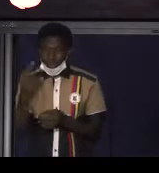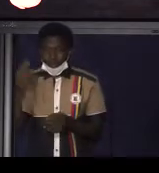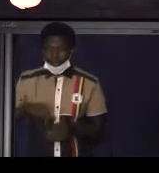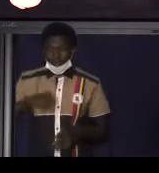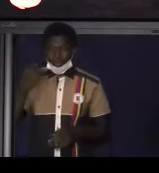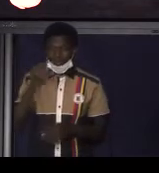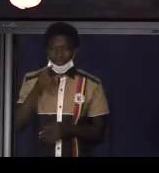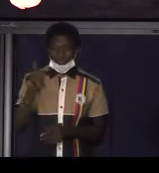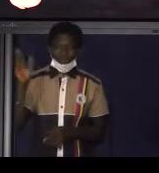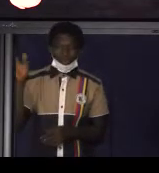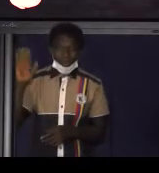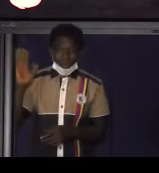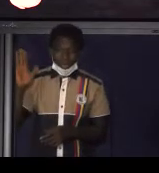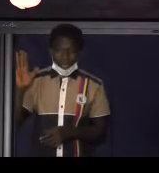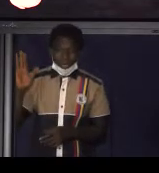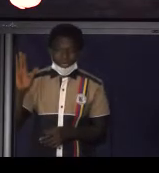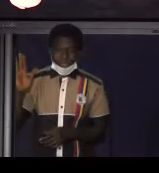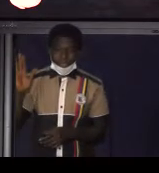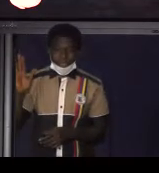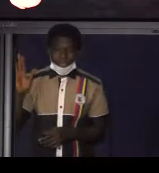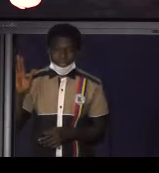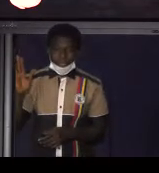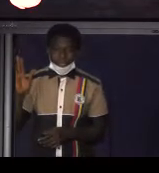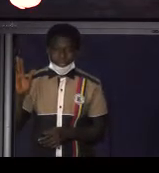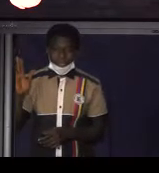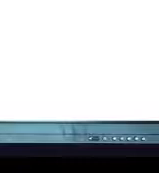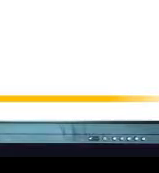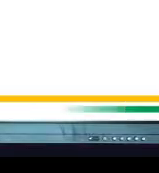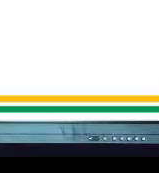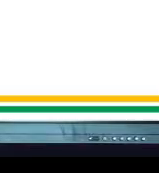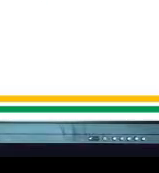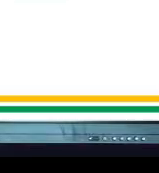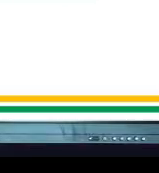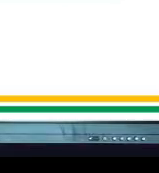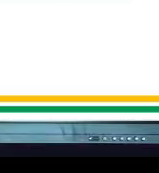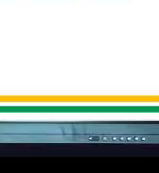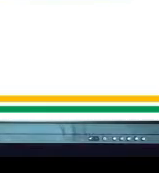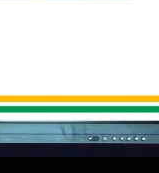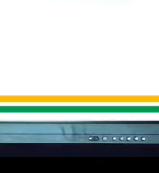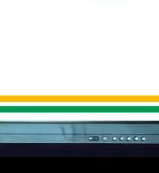always proud of you. Bye.